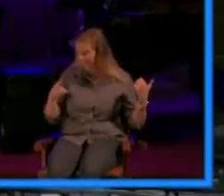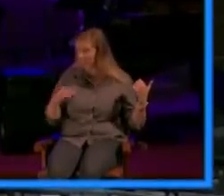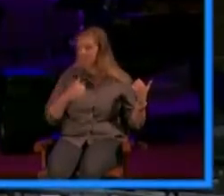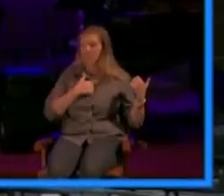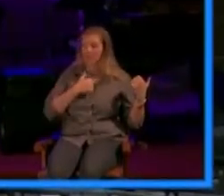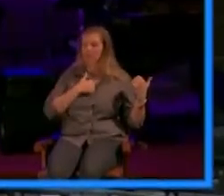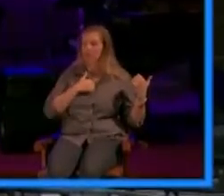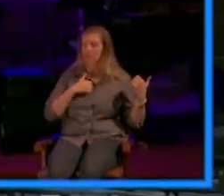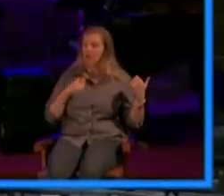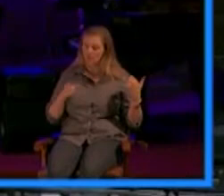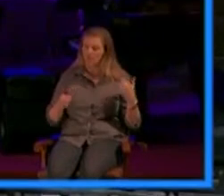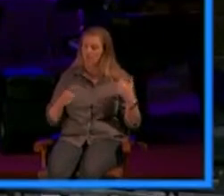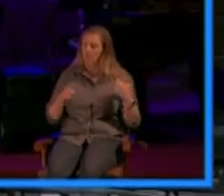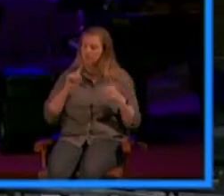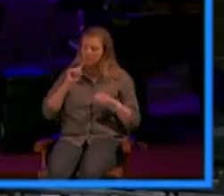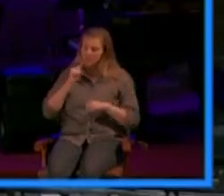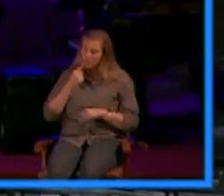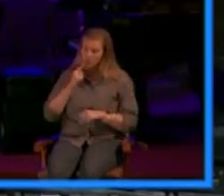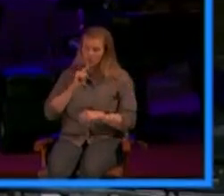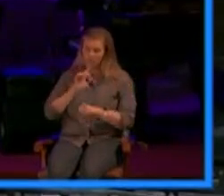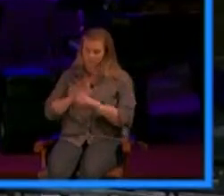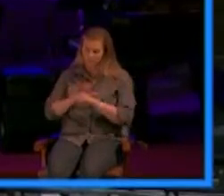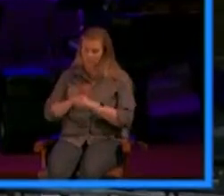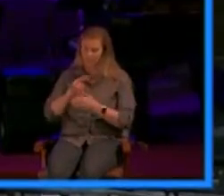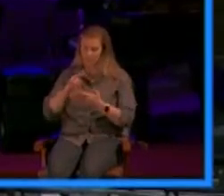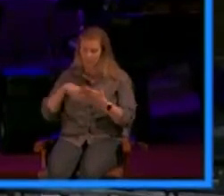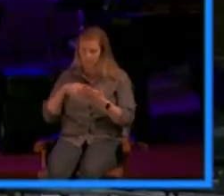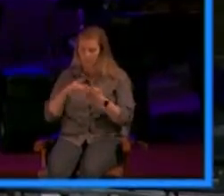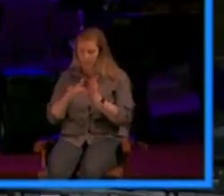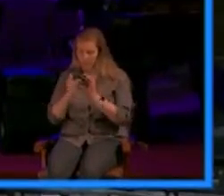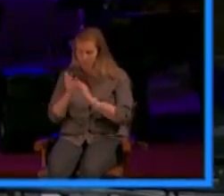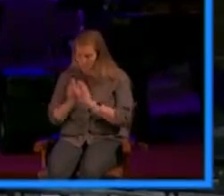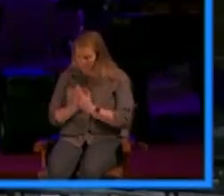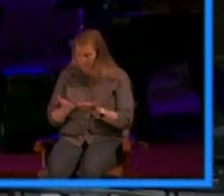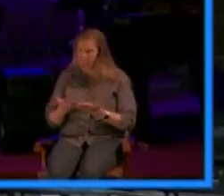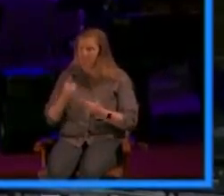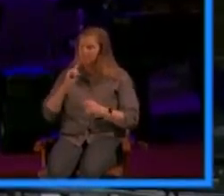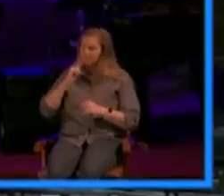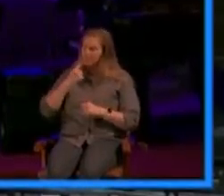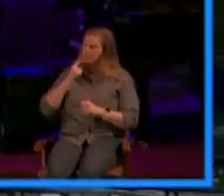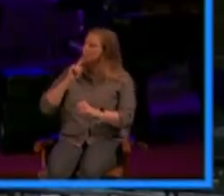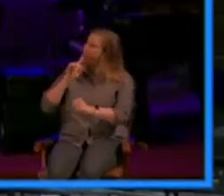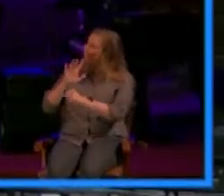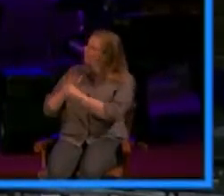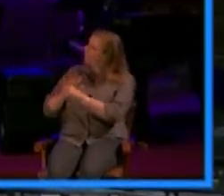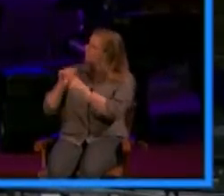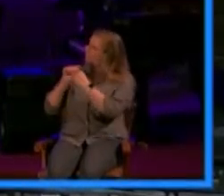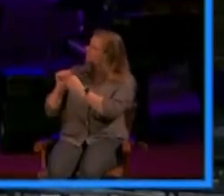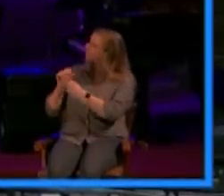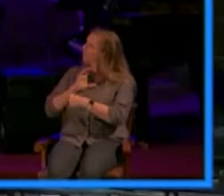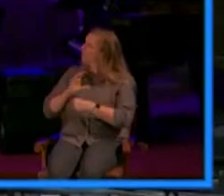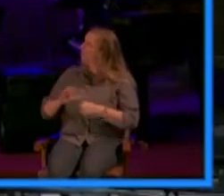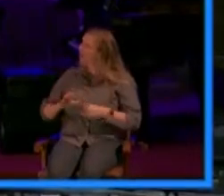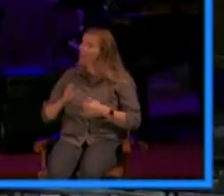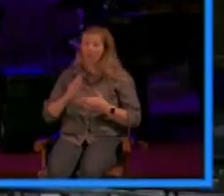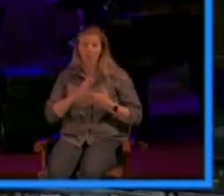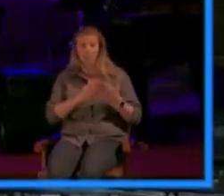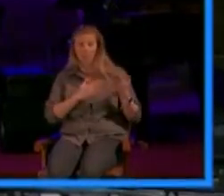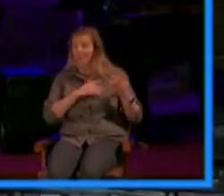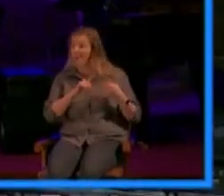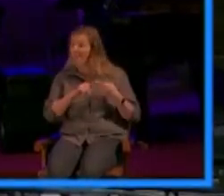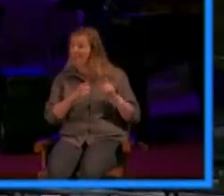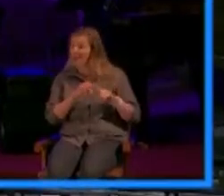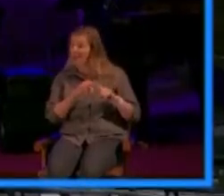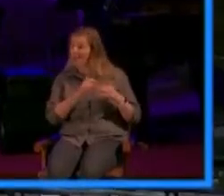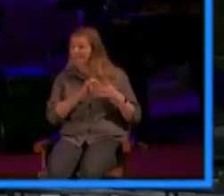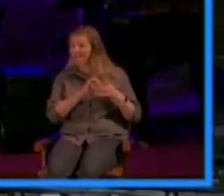the scripture and my walk with Christ, I lost some friends. We kind of went our separate ways because as I